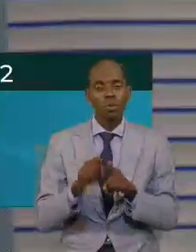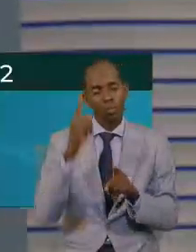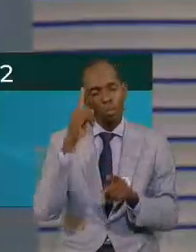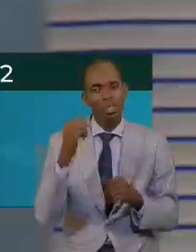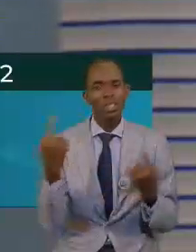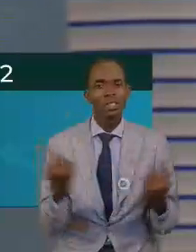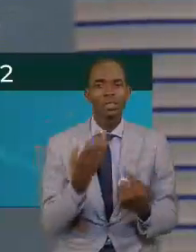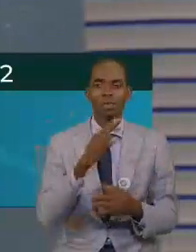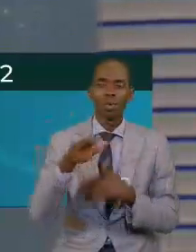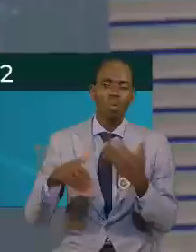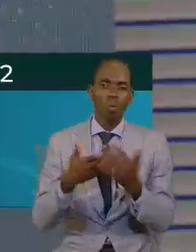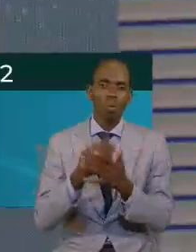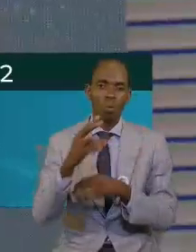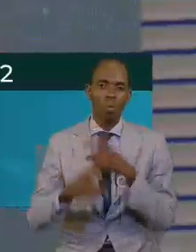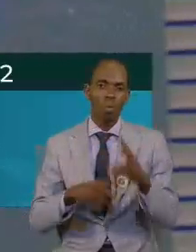world.